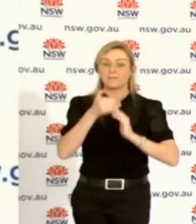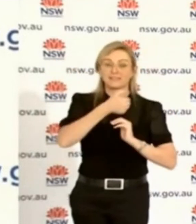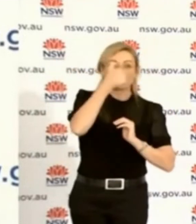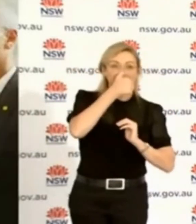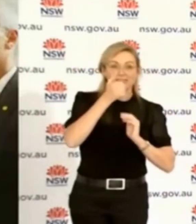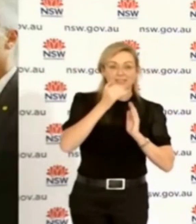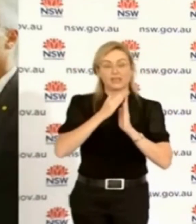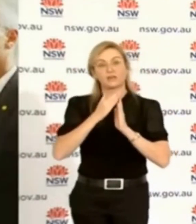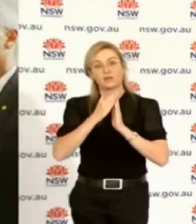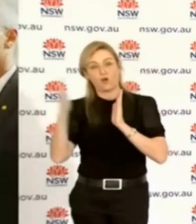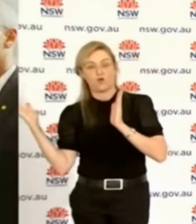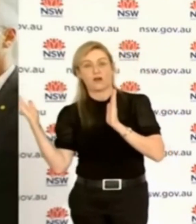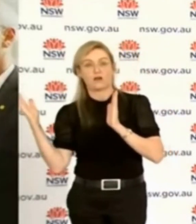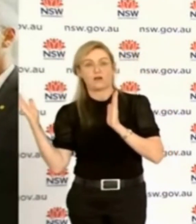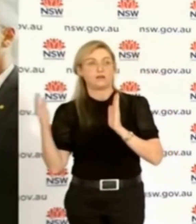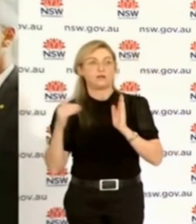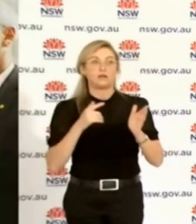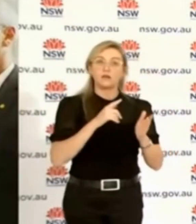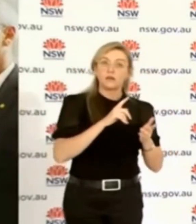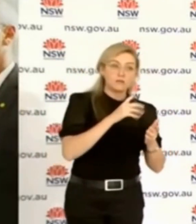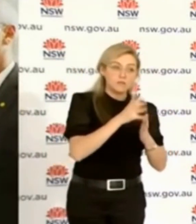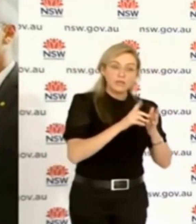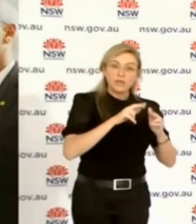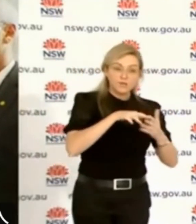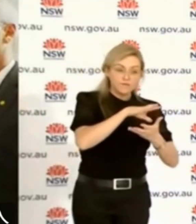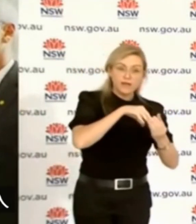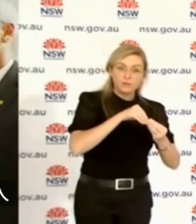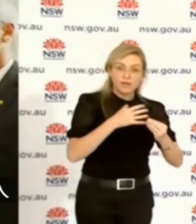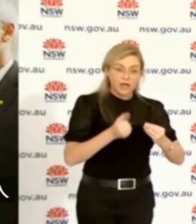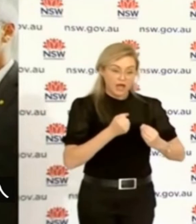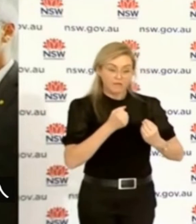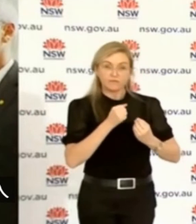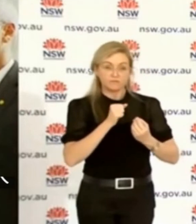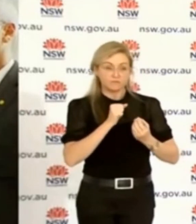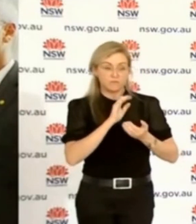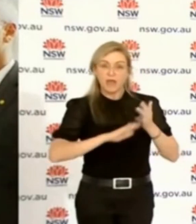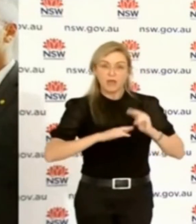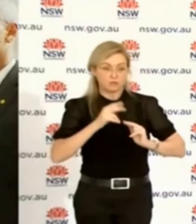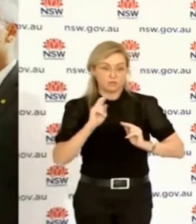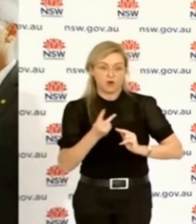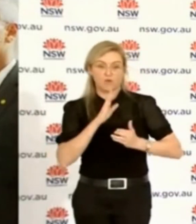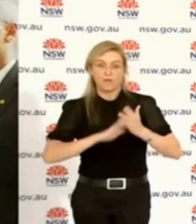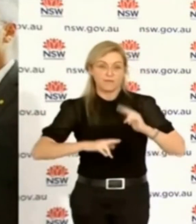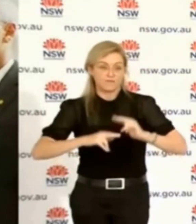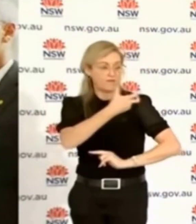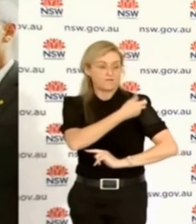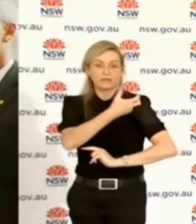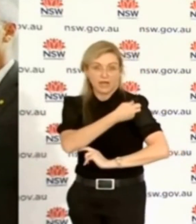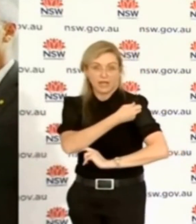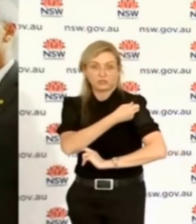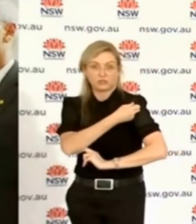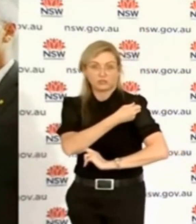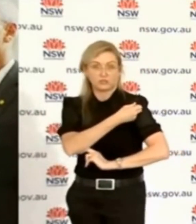kids aged 15 who don't have a vaccine, they can welcome 5 guests to their house? I'm sorry? 2 parents